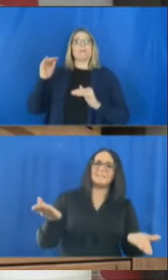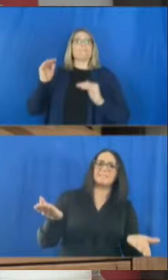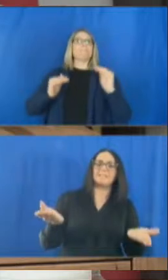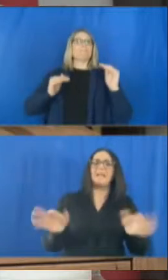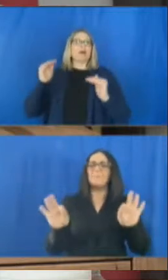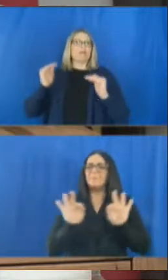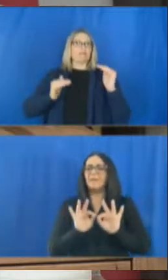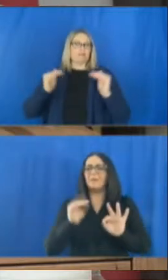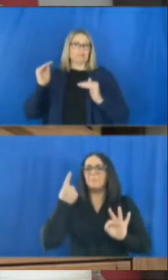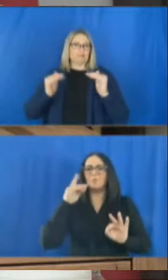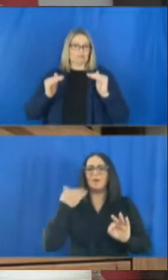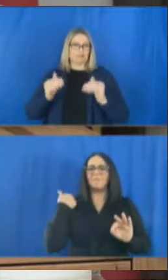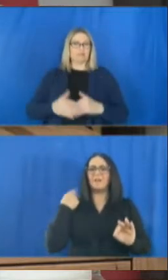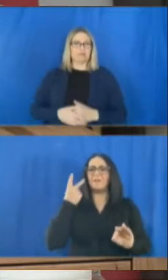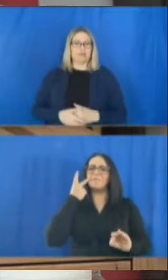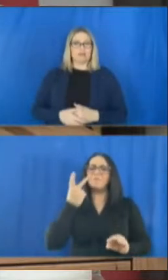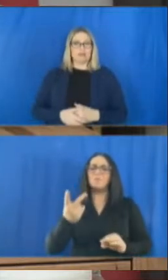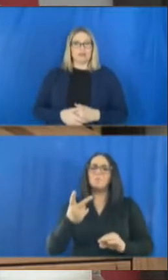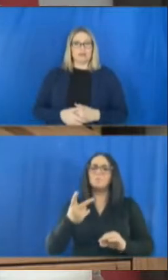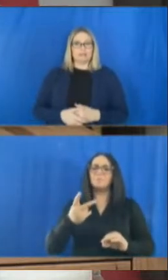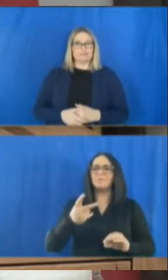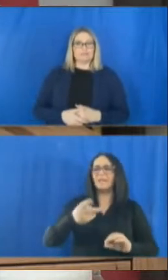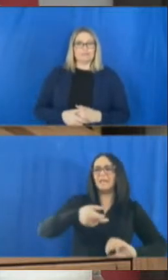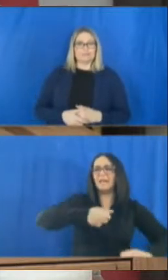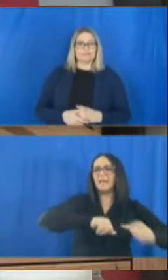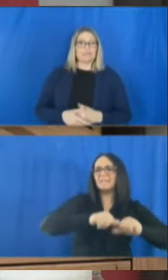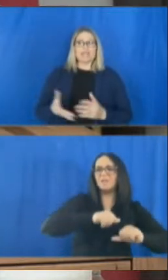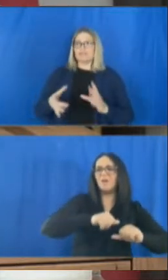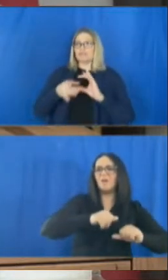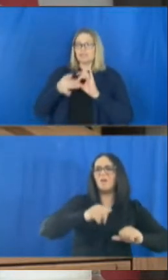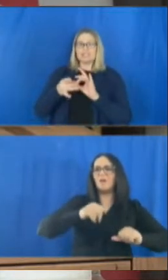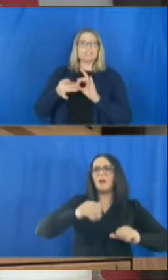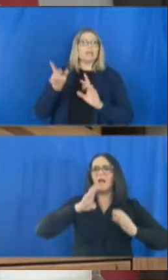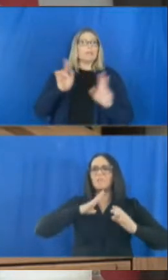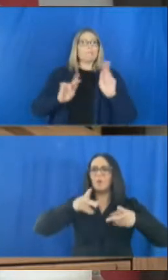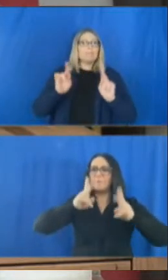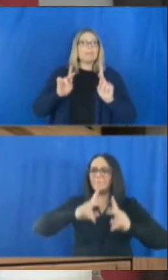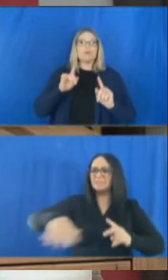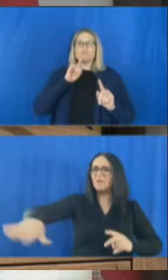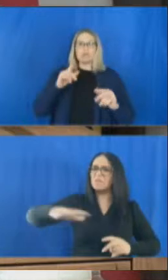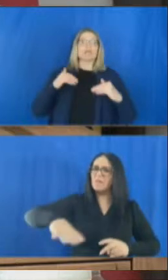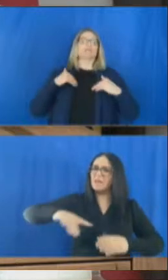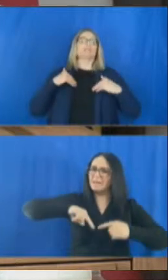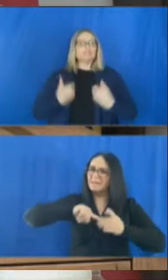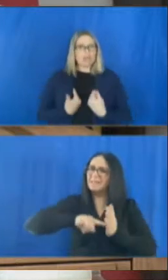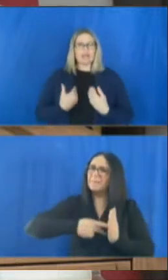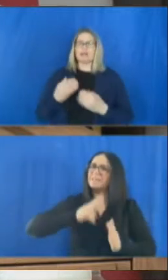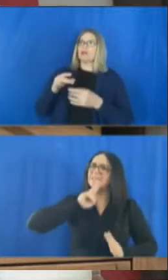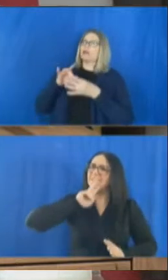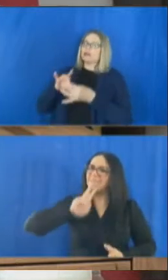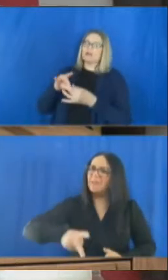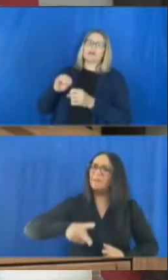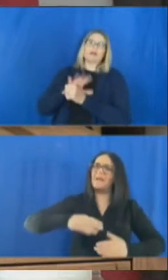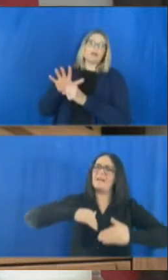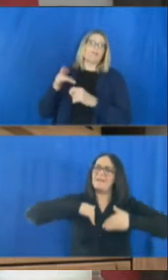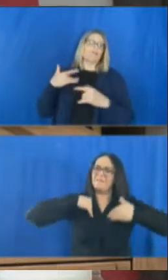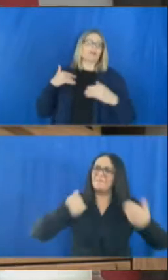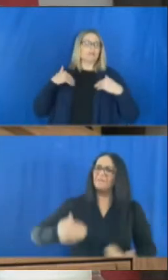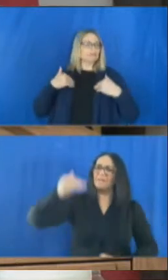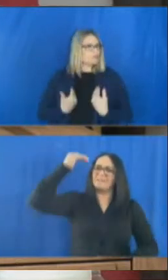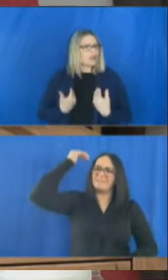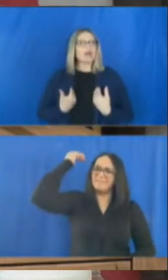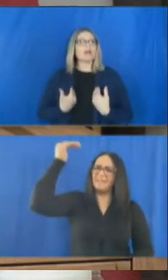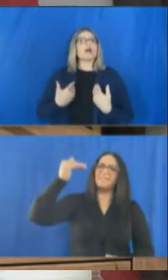up. So there's a shared responsibility here into following the rules to continue to manage this, and